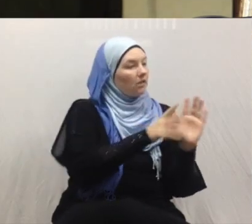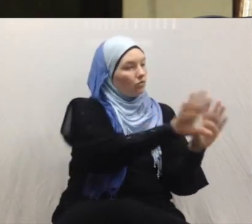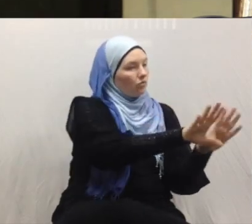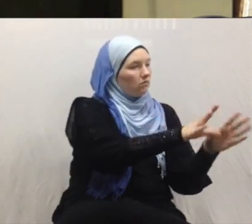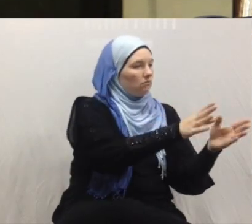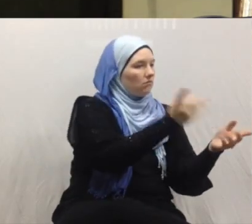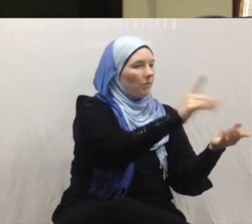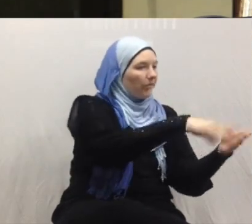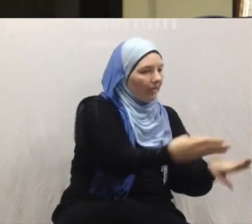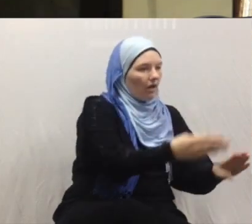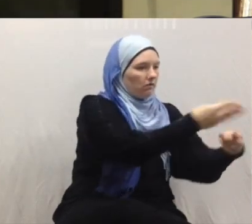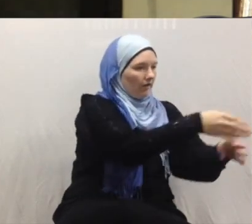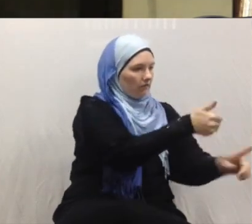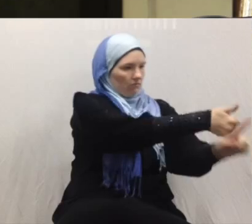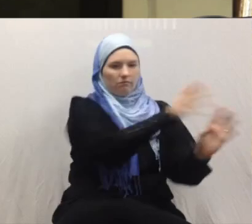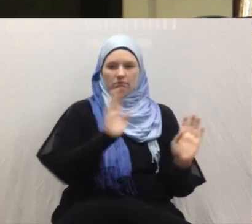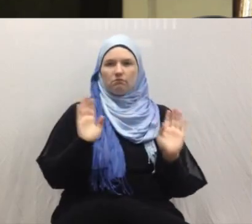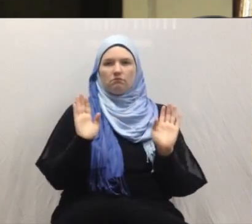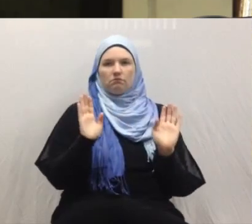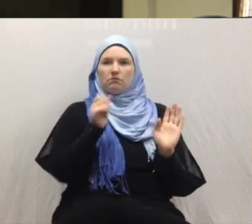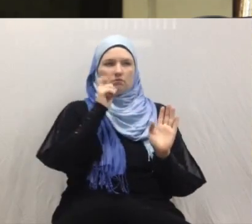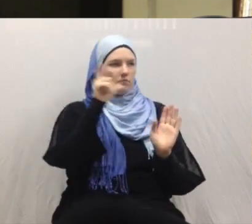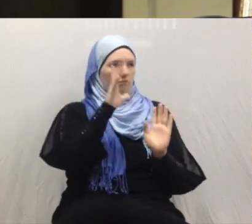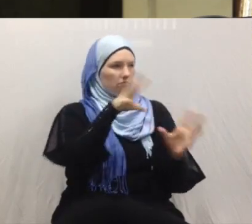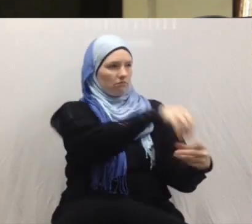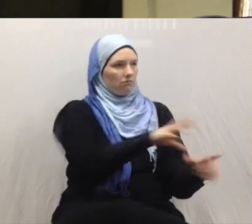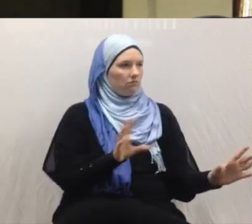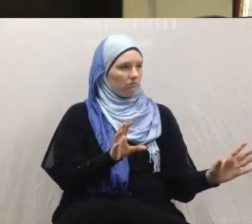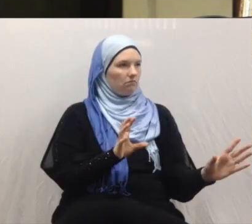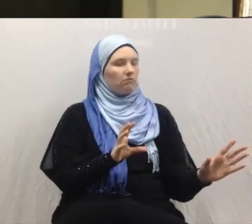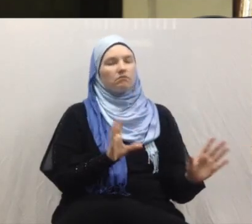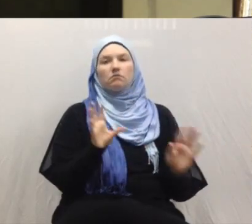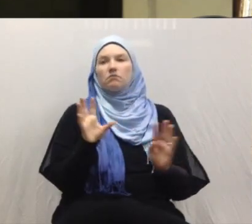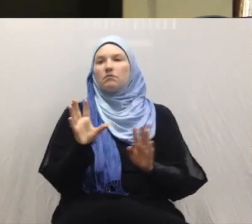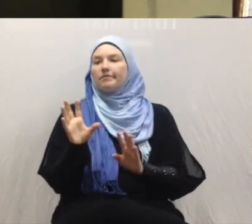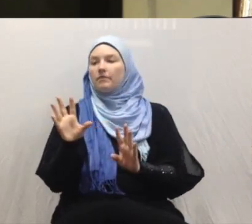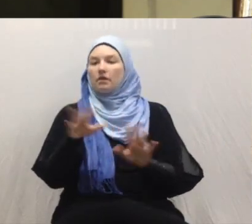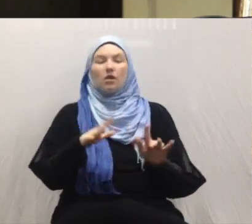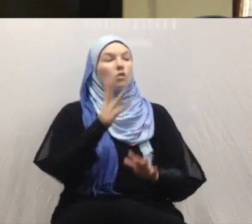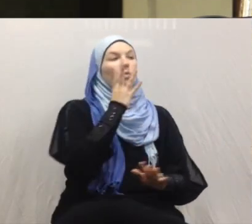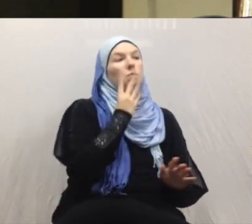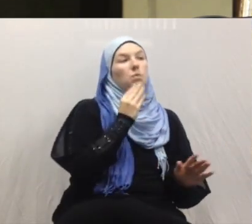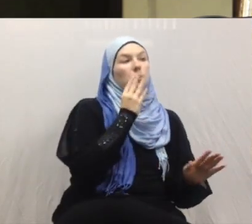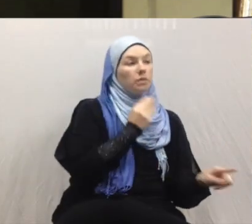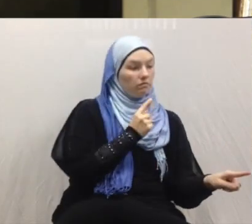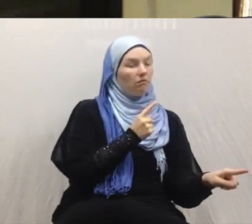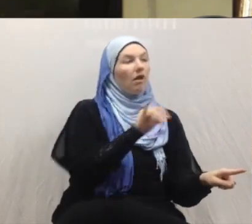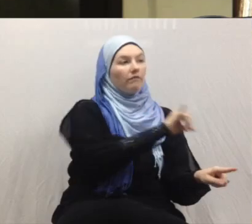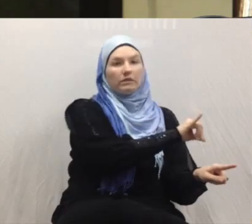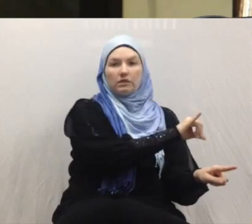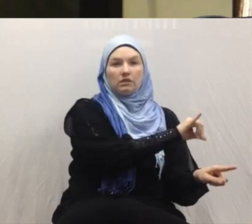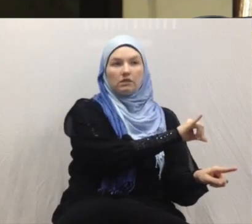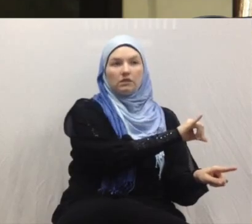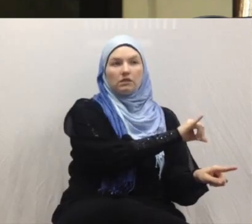The Jews of Al-Aus, their freedmen and themselves have the same standing